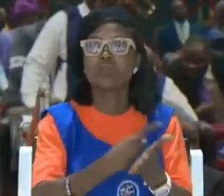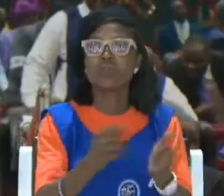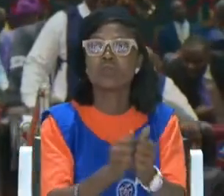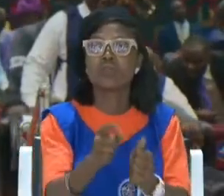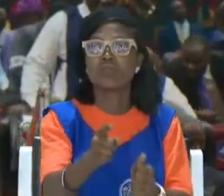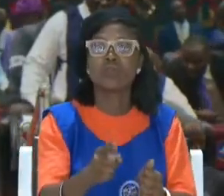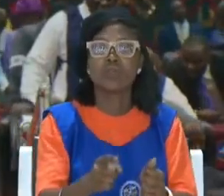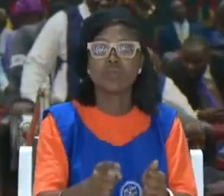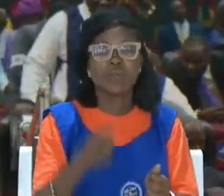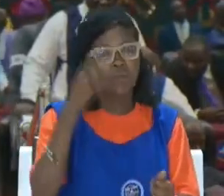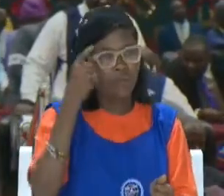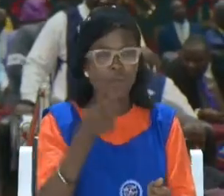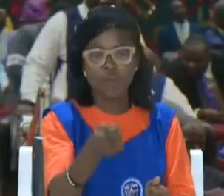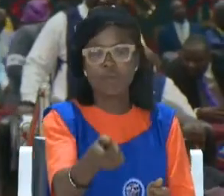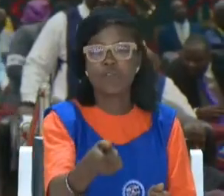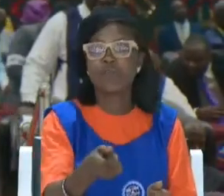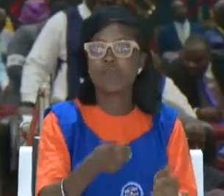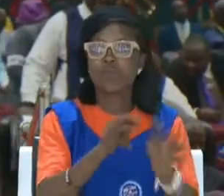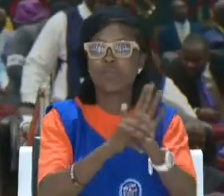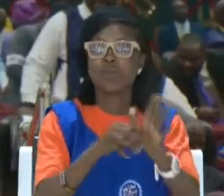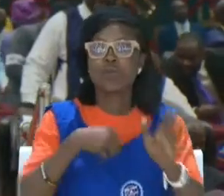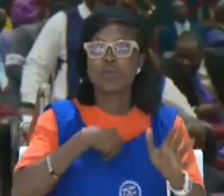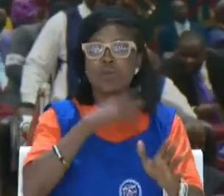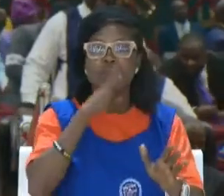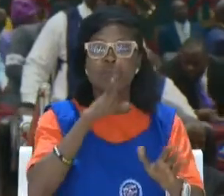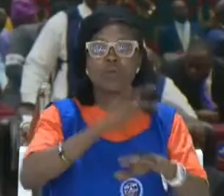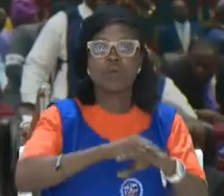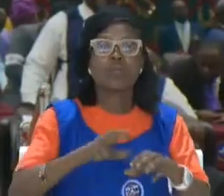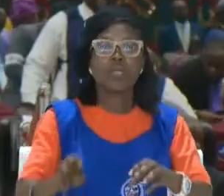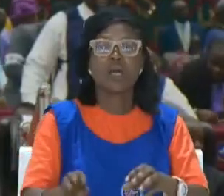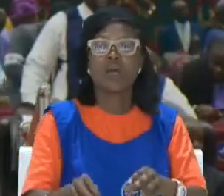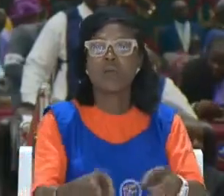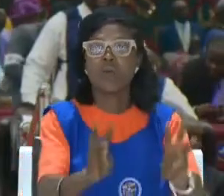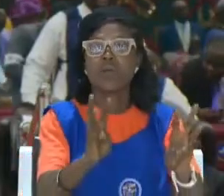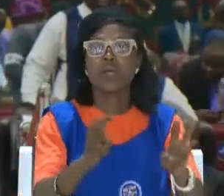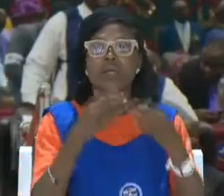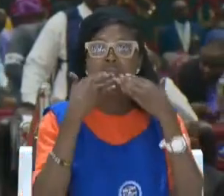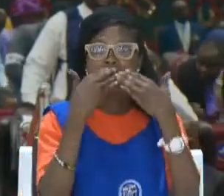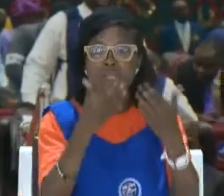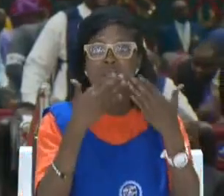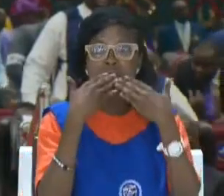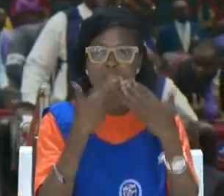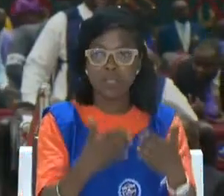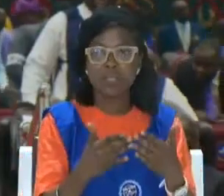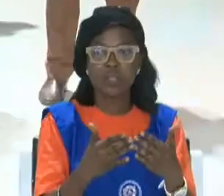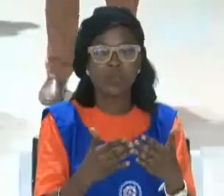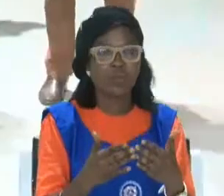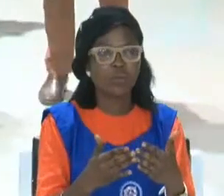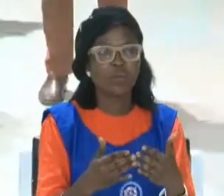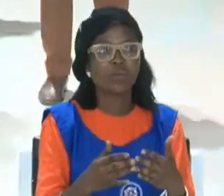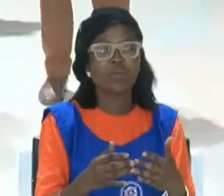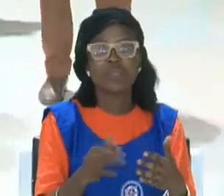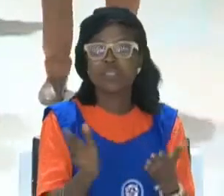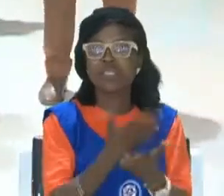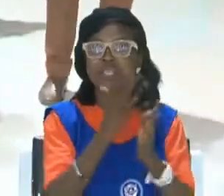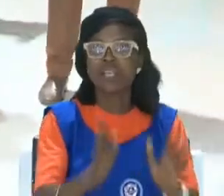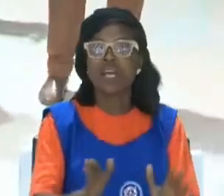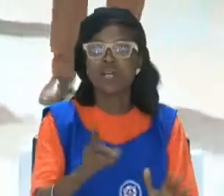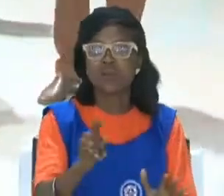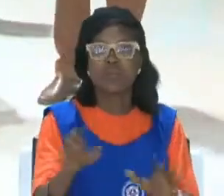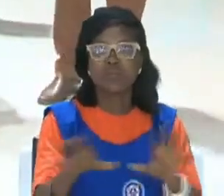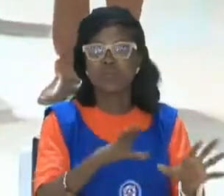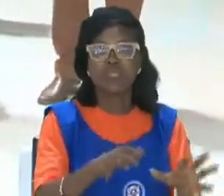be on our way. So, thank you, band. You've been doing a great job. Let's take